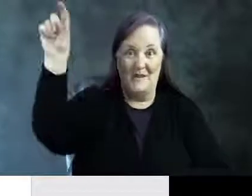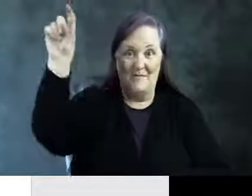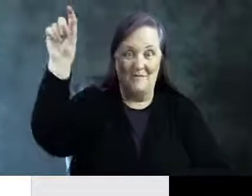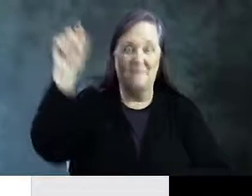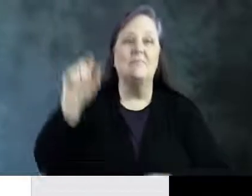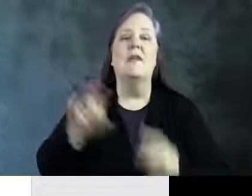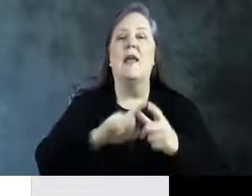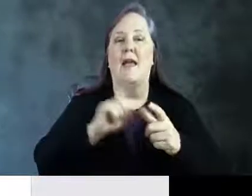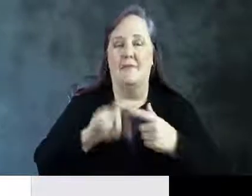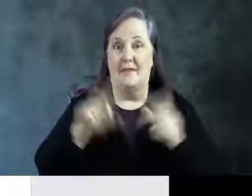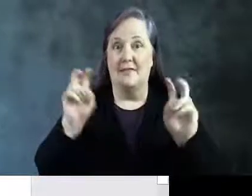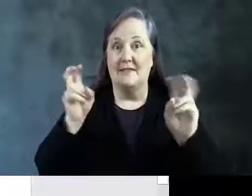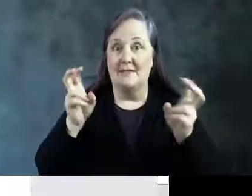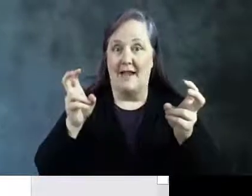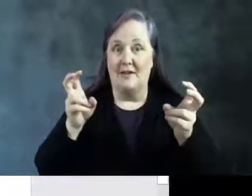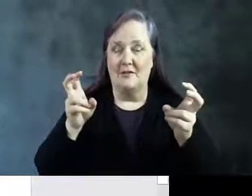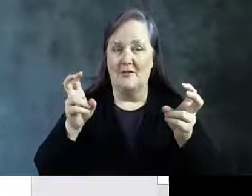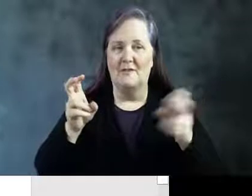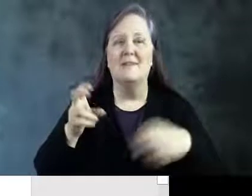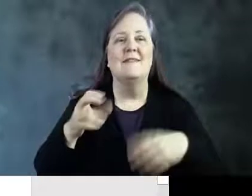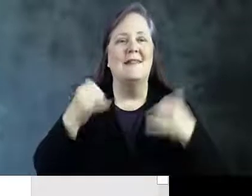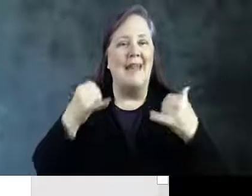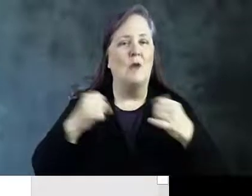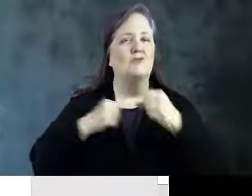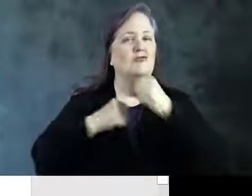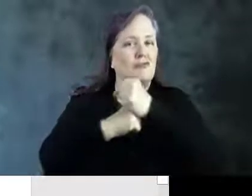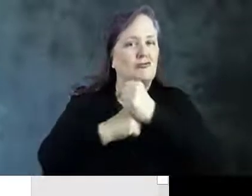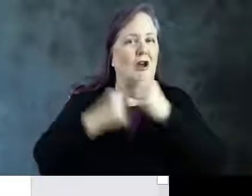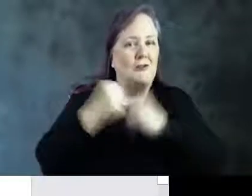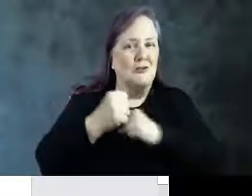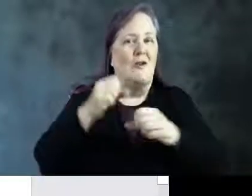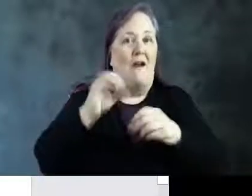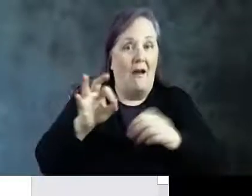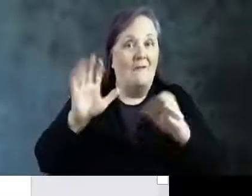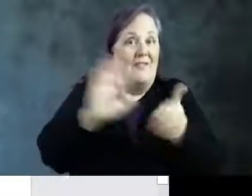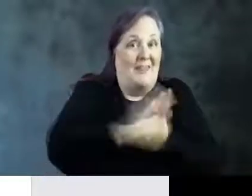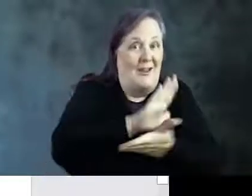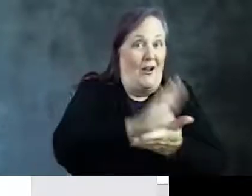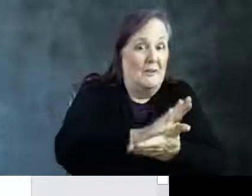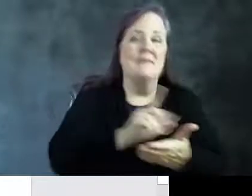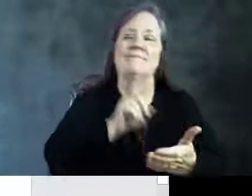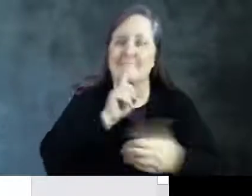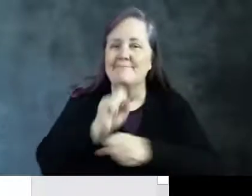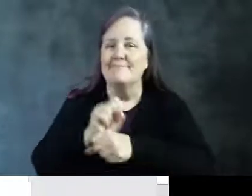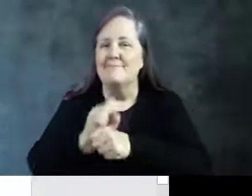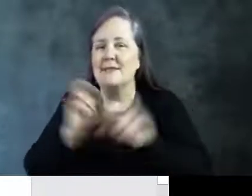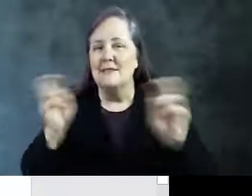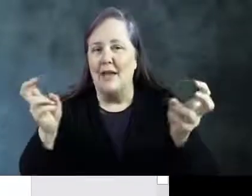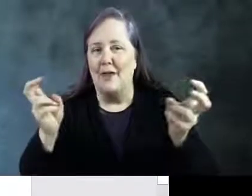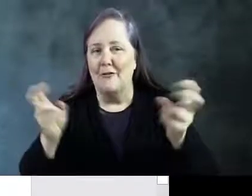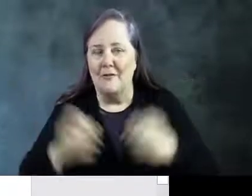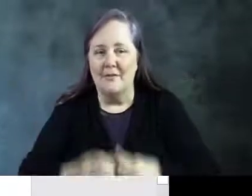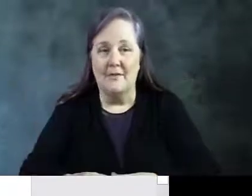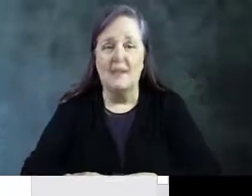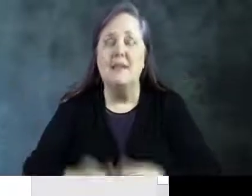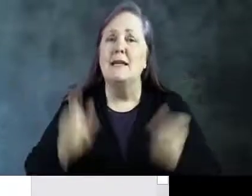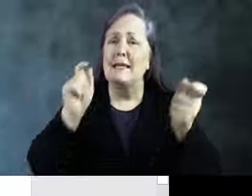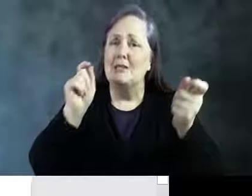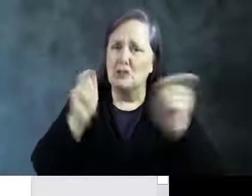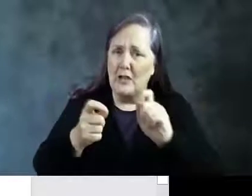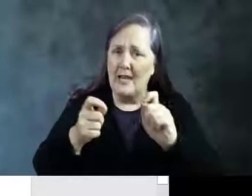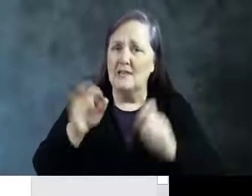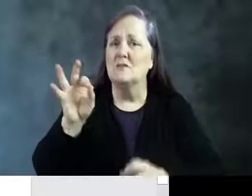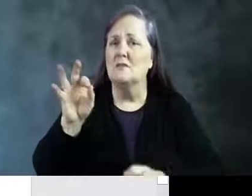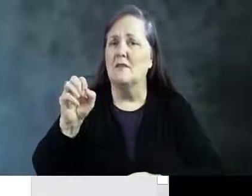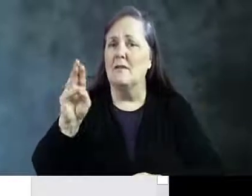my title is structurally a title. You'll see, though, it did visually change the formatting. It changed my